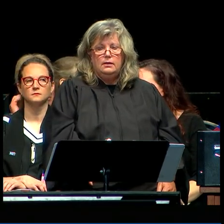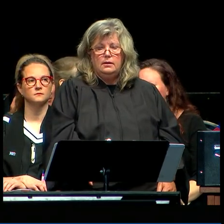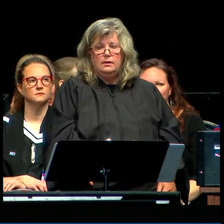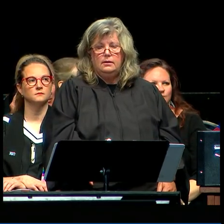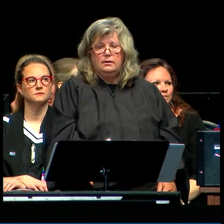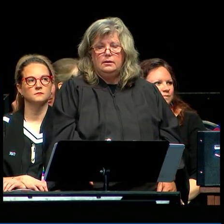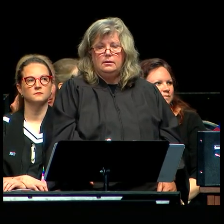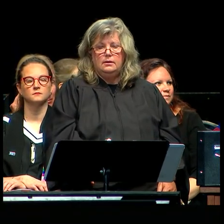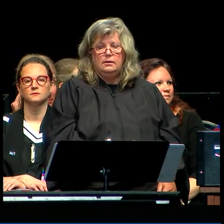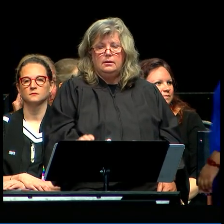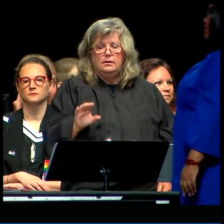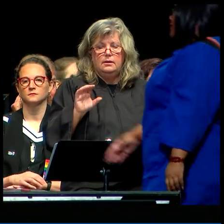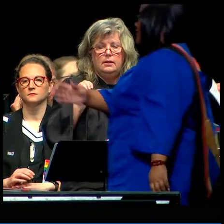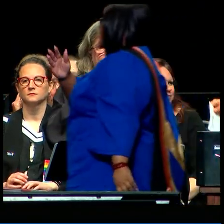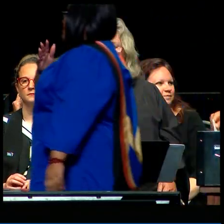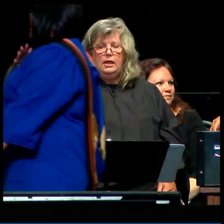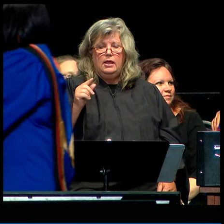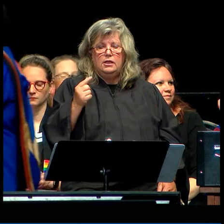Angelica Thompson.